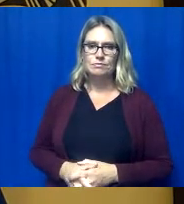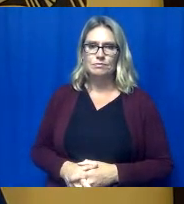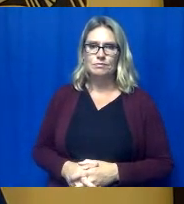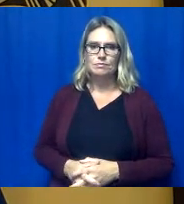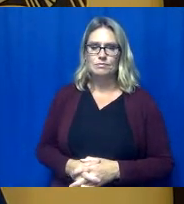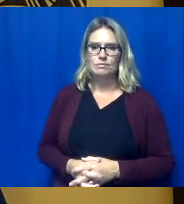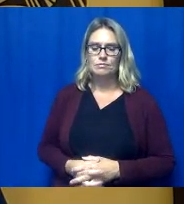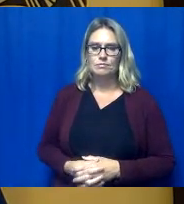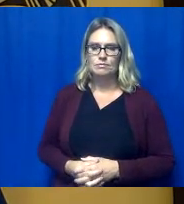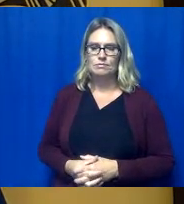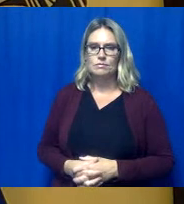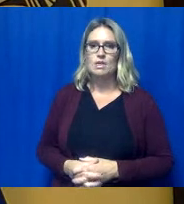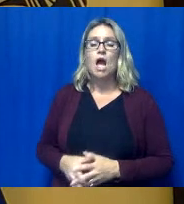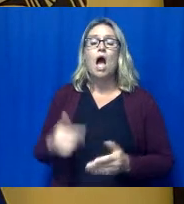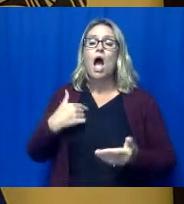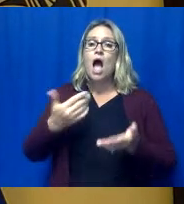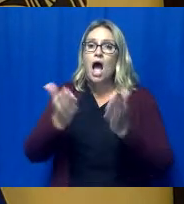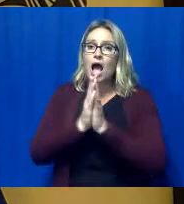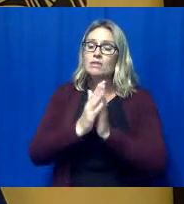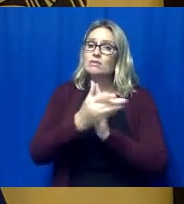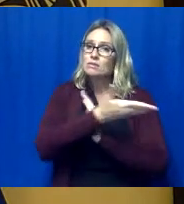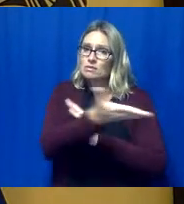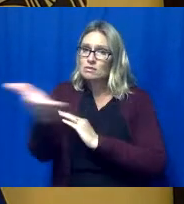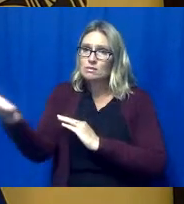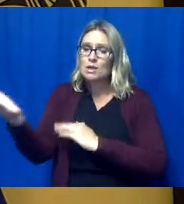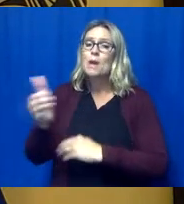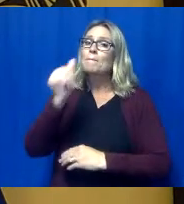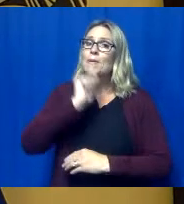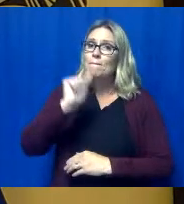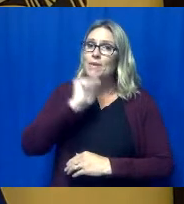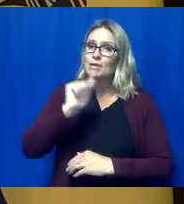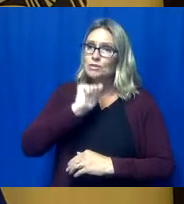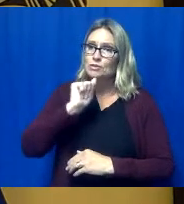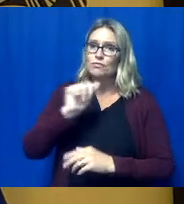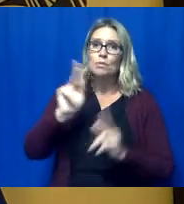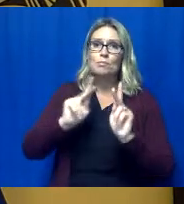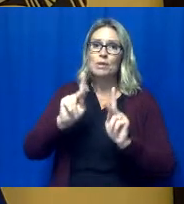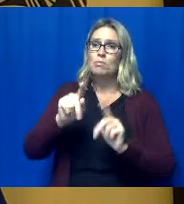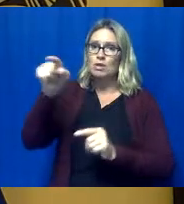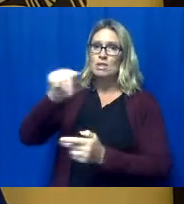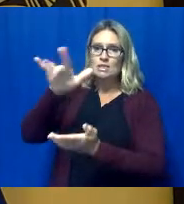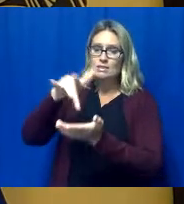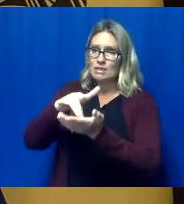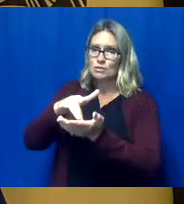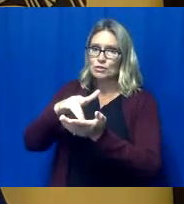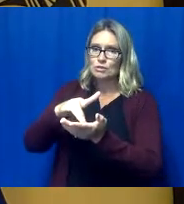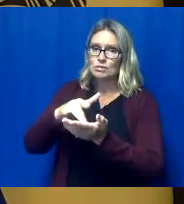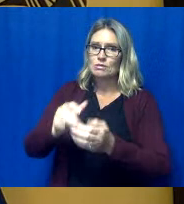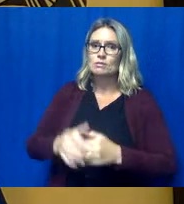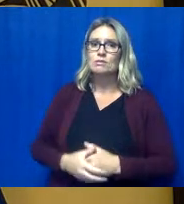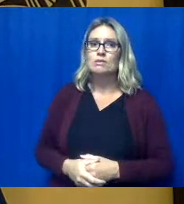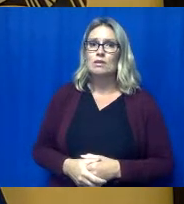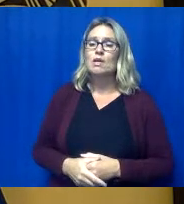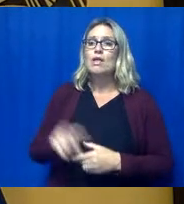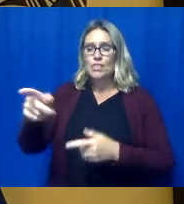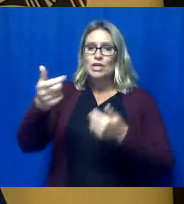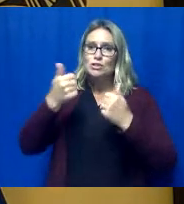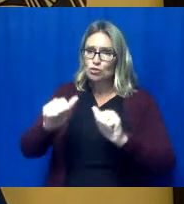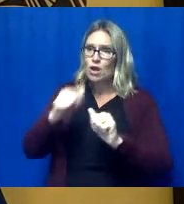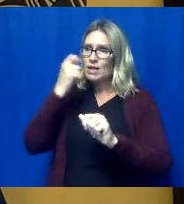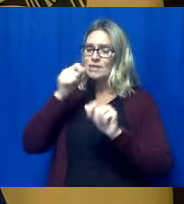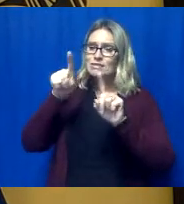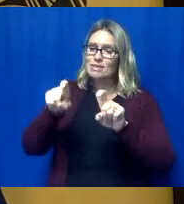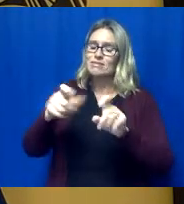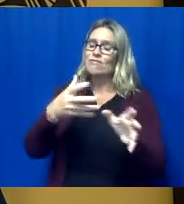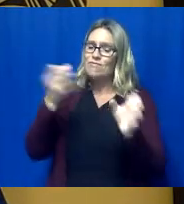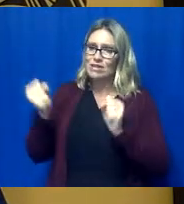I ask that you please be patient with people working at the assessment centers. They are doing everything in their power to test people as quickly as possible